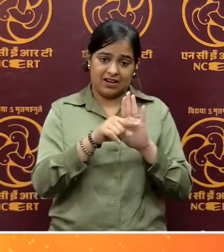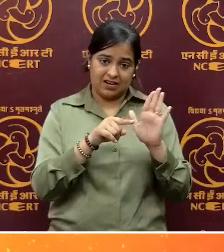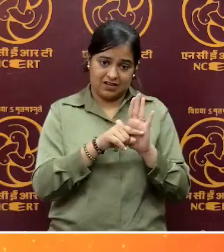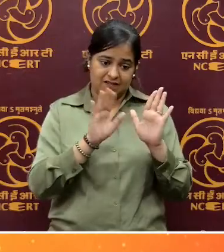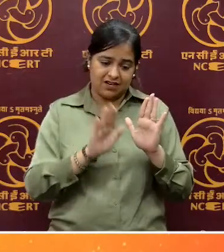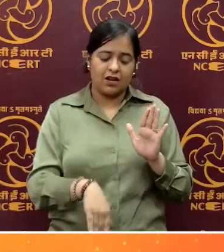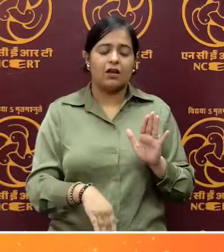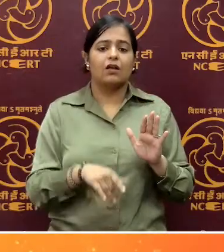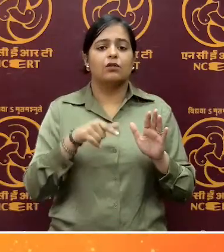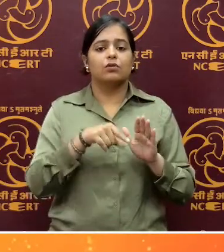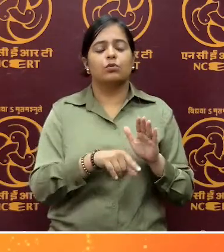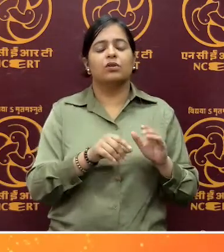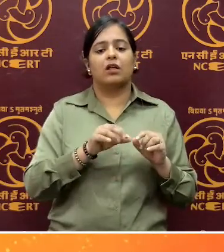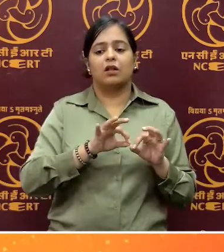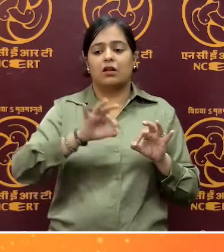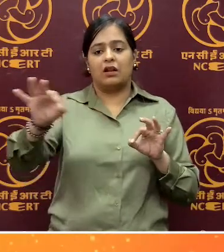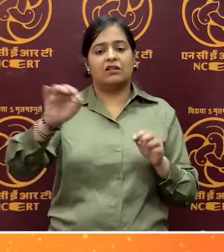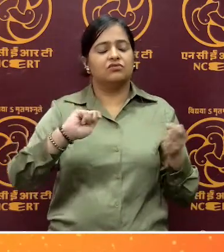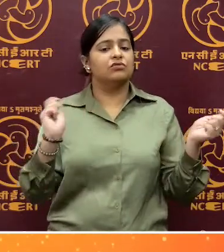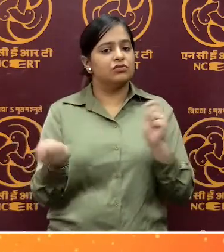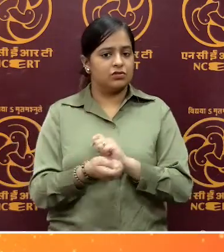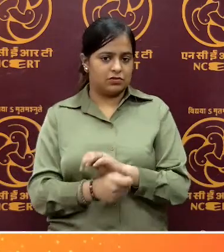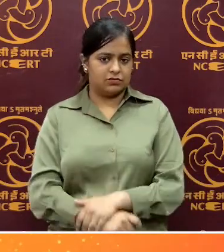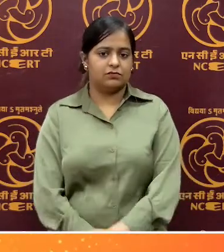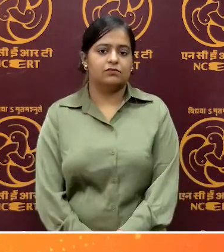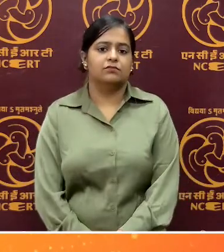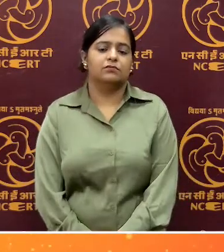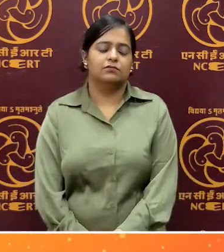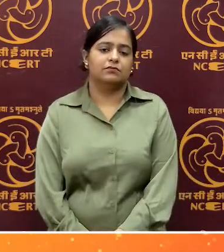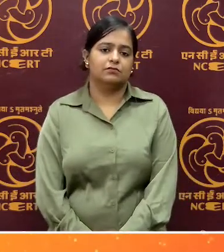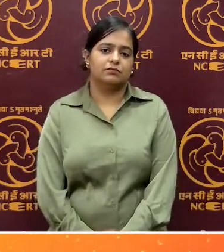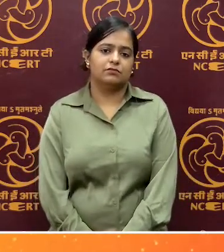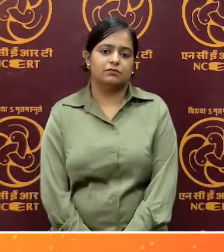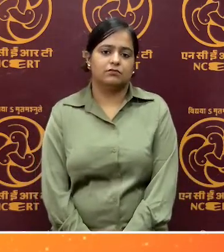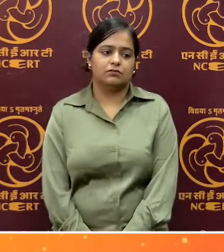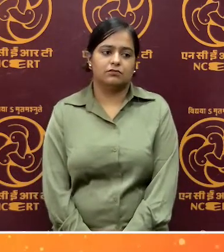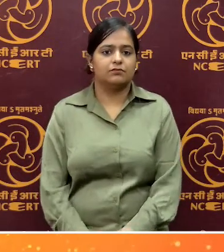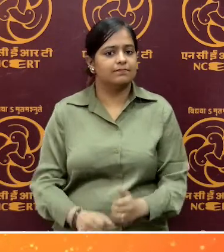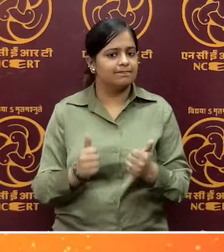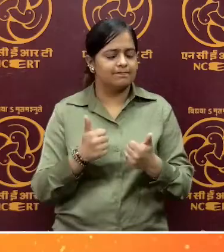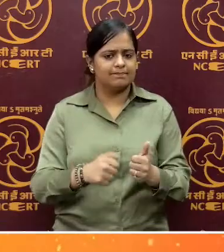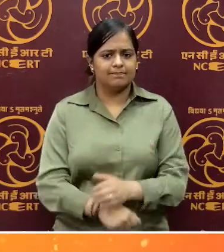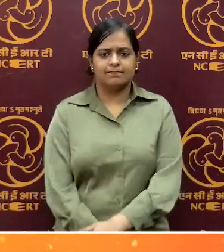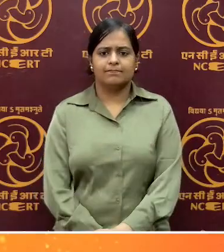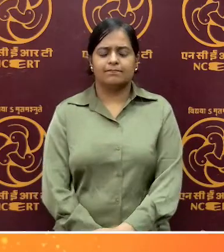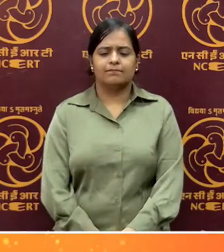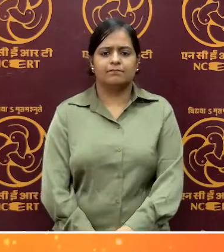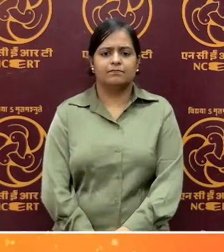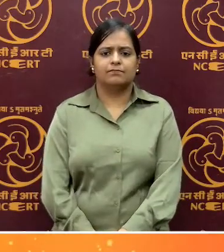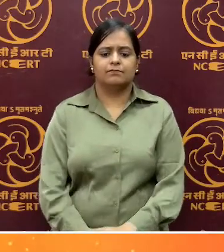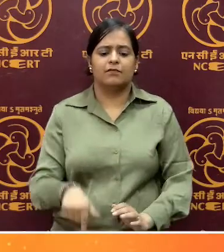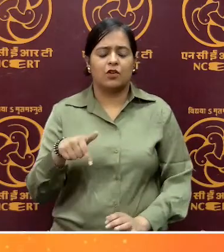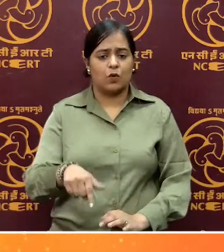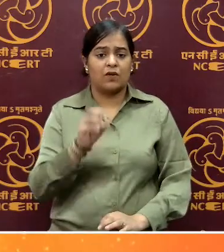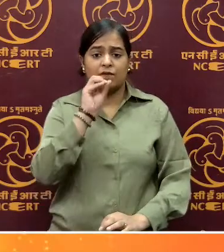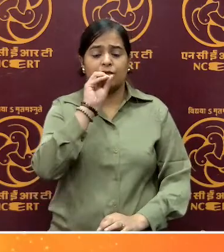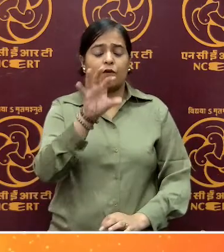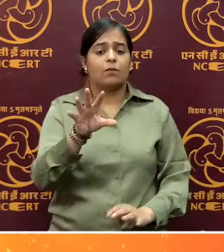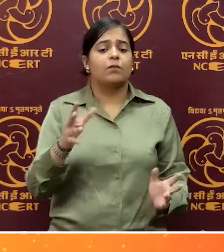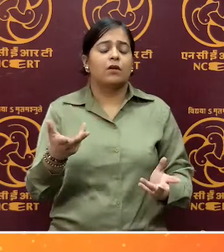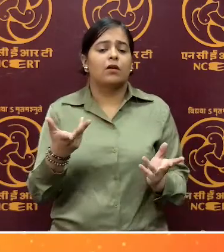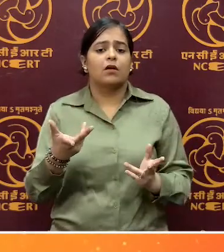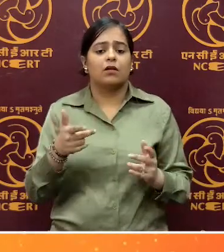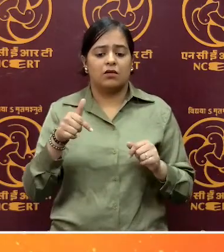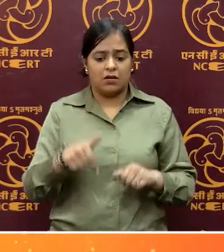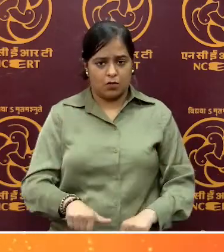the length of it will change. That's the only difference that we find. Okay? So the information that you are going to take